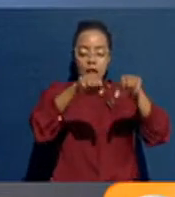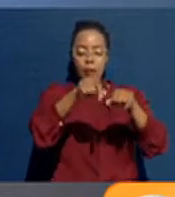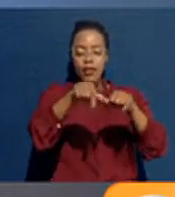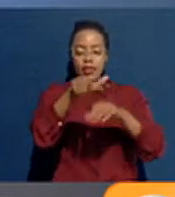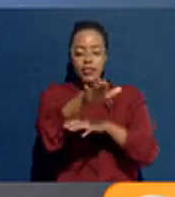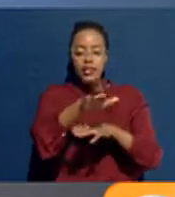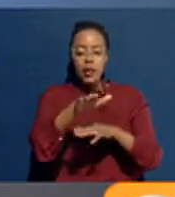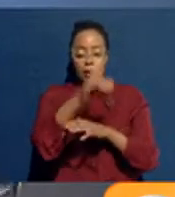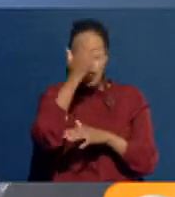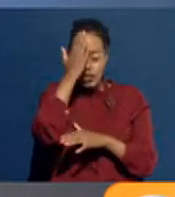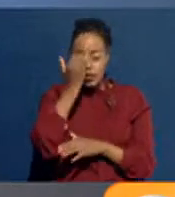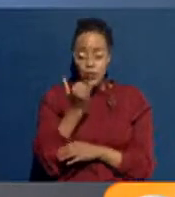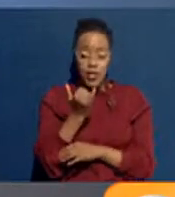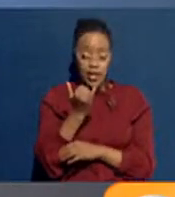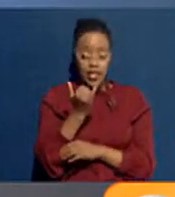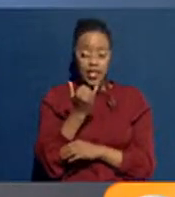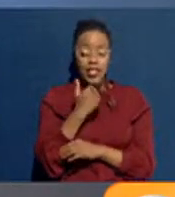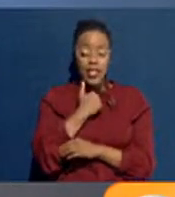Mm.